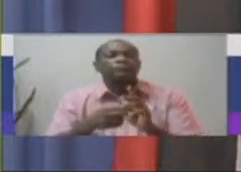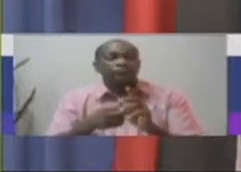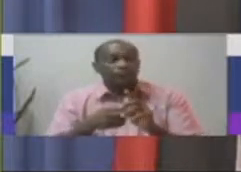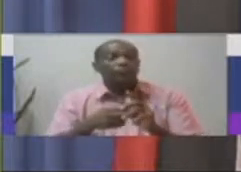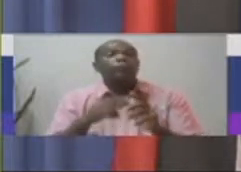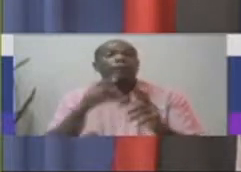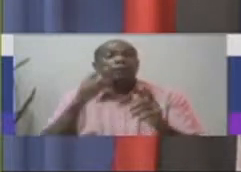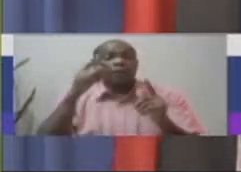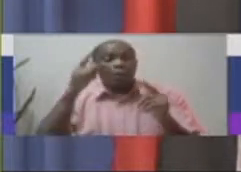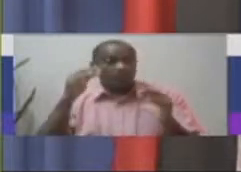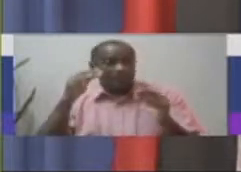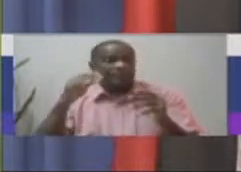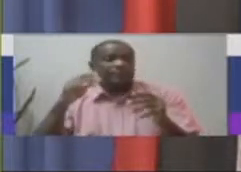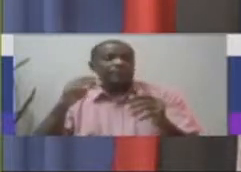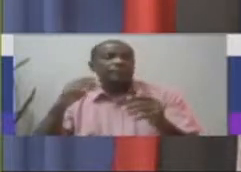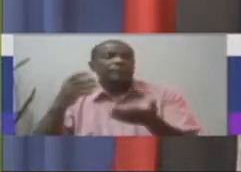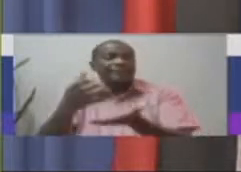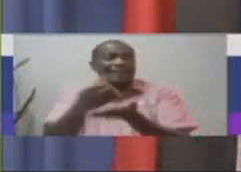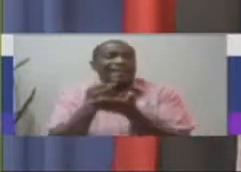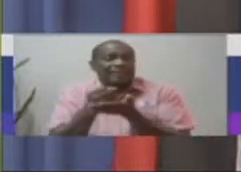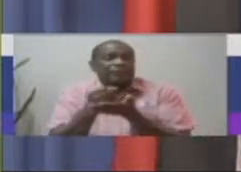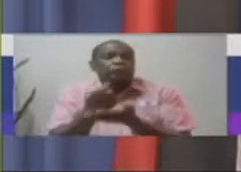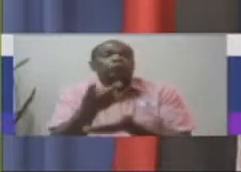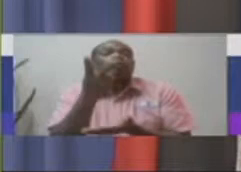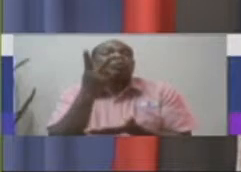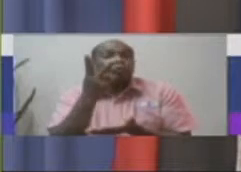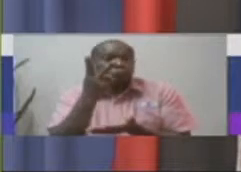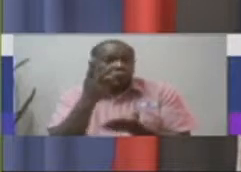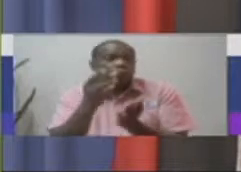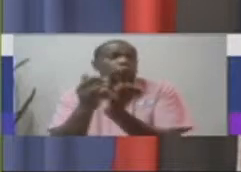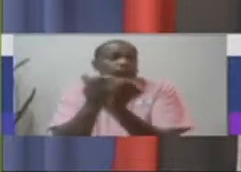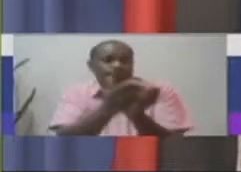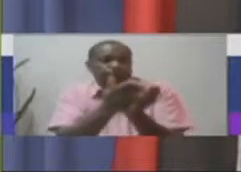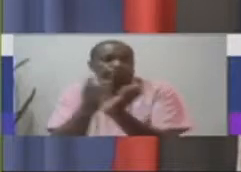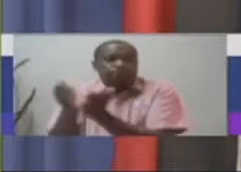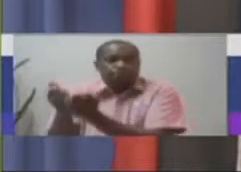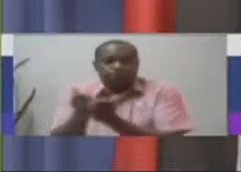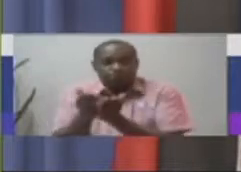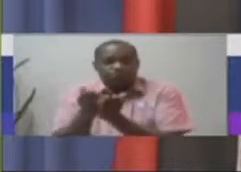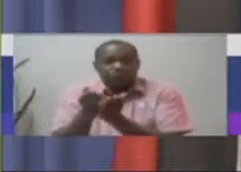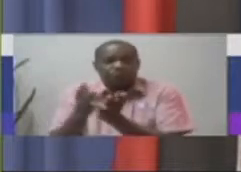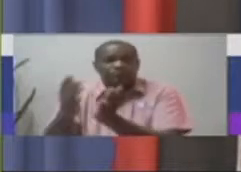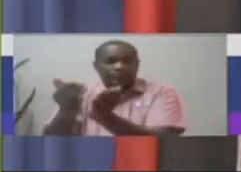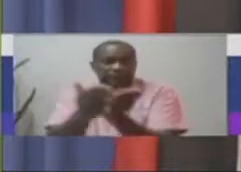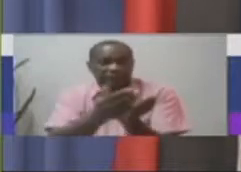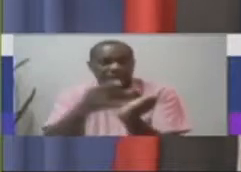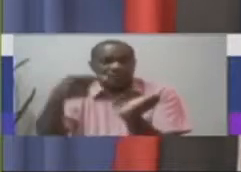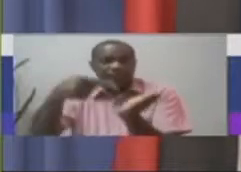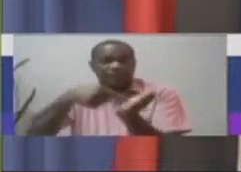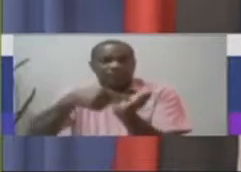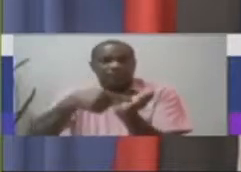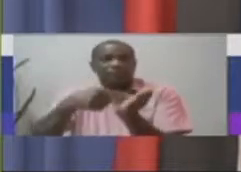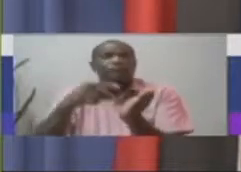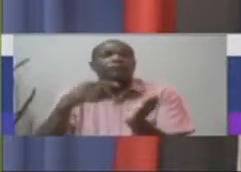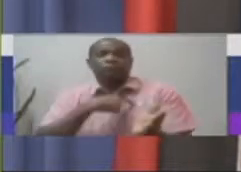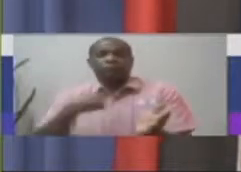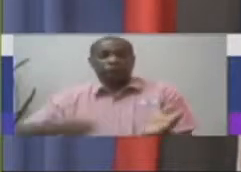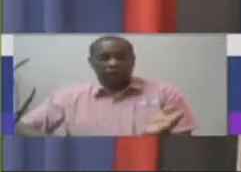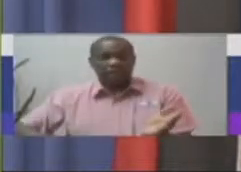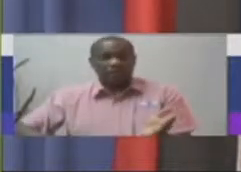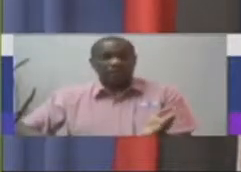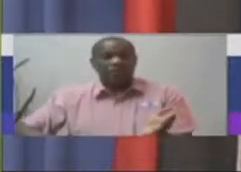of vaccines to continue the first dose program. It's quite possible that for a week or so, we may not